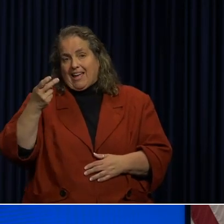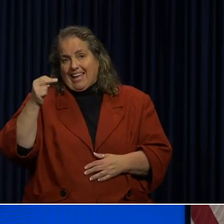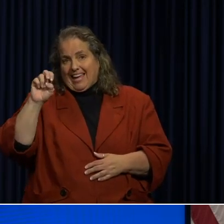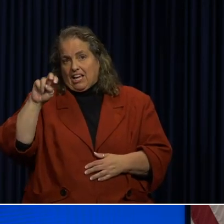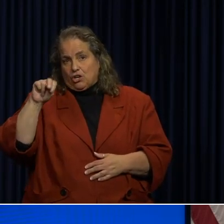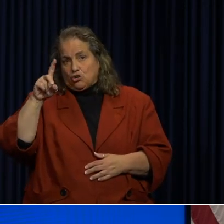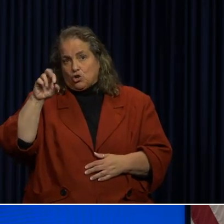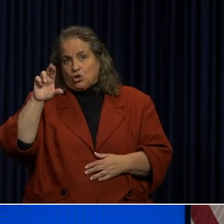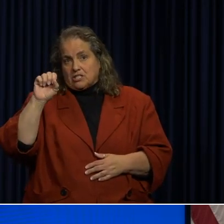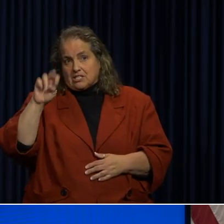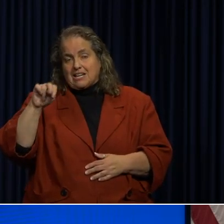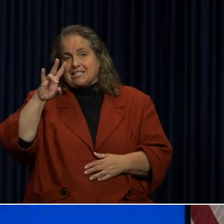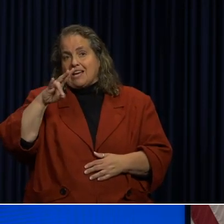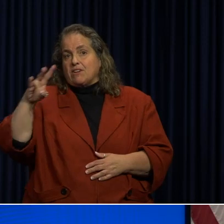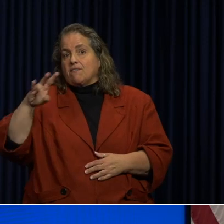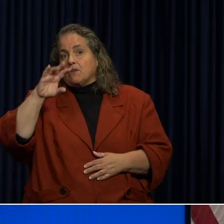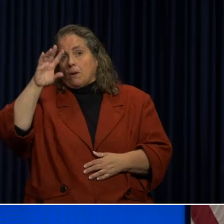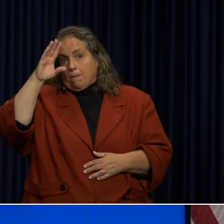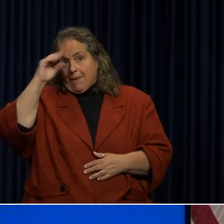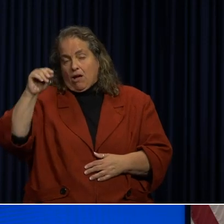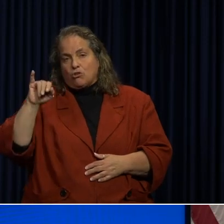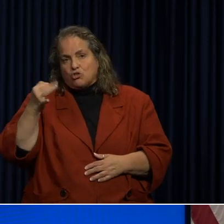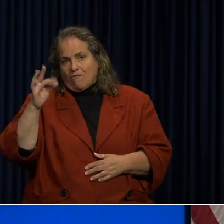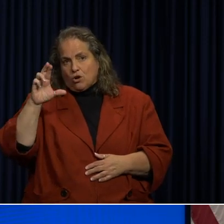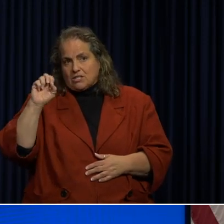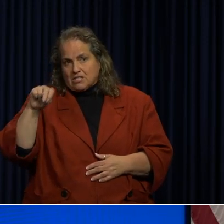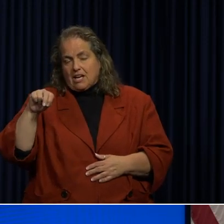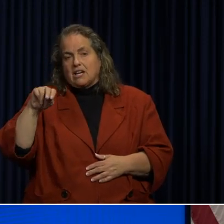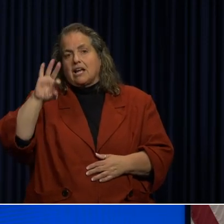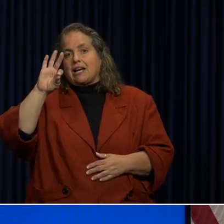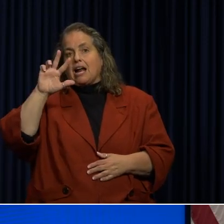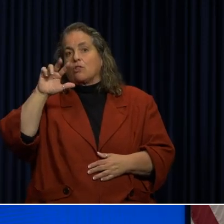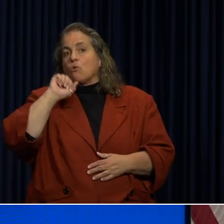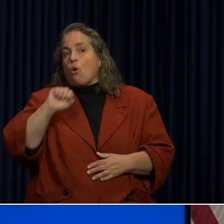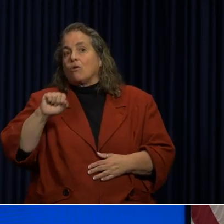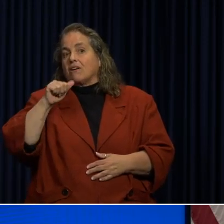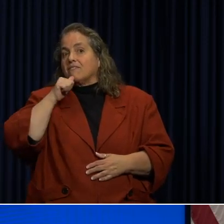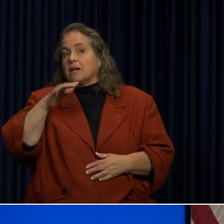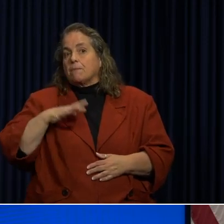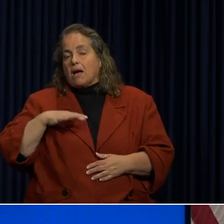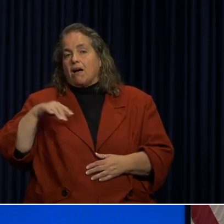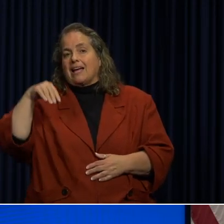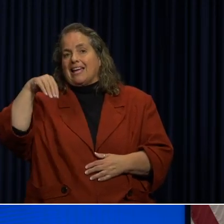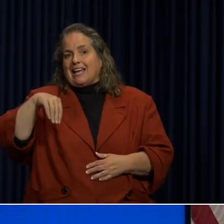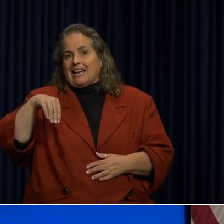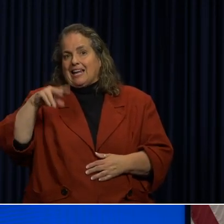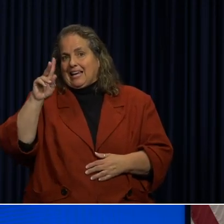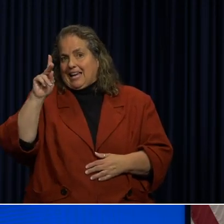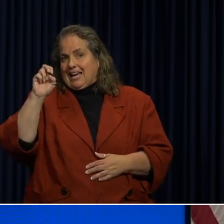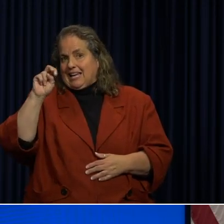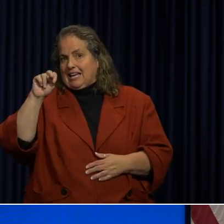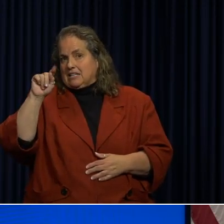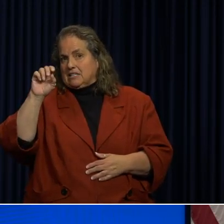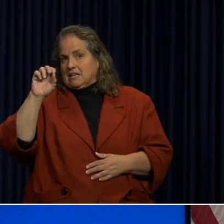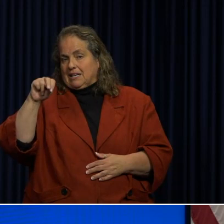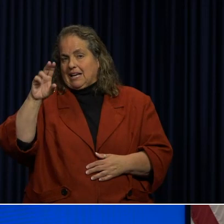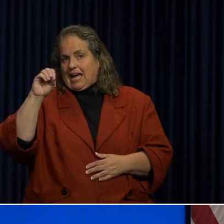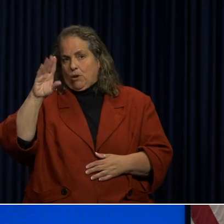Henderson, 77-year-old male, Jefferson, 93-year-old female in Kenton County.